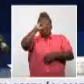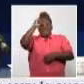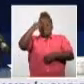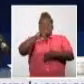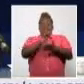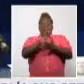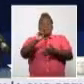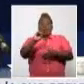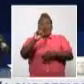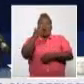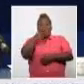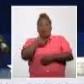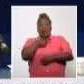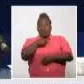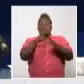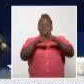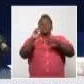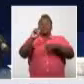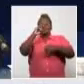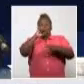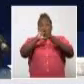Tonga, Turkmenistan,